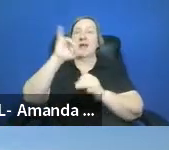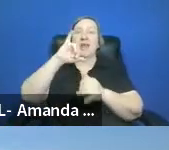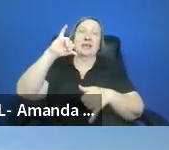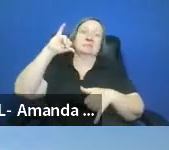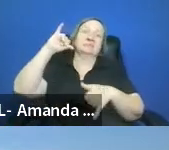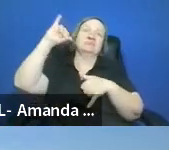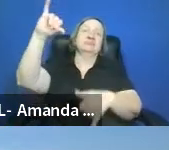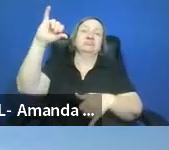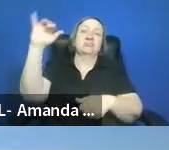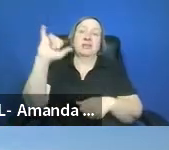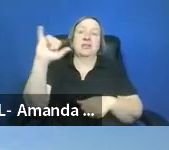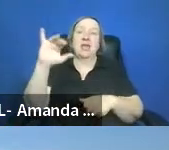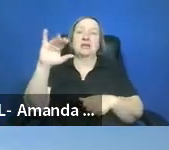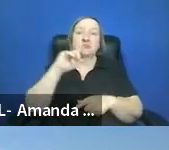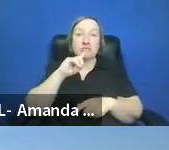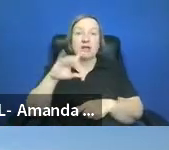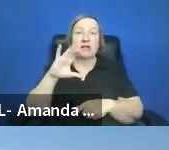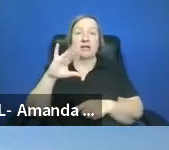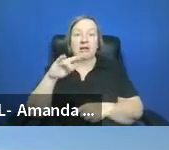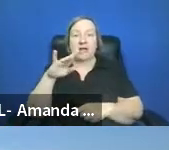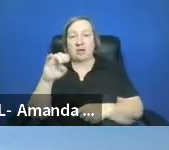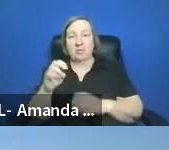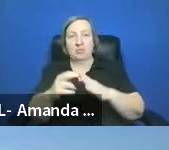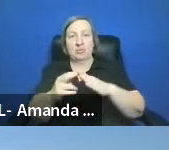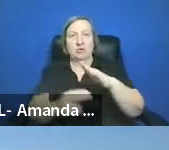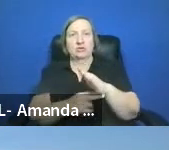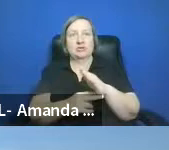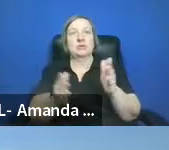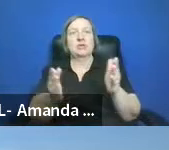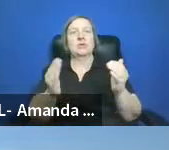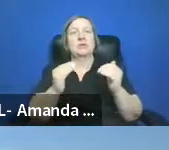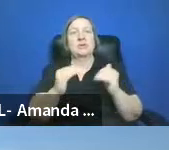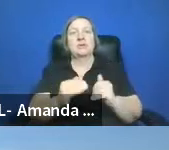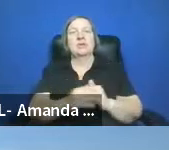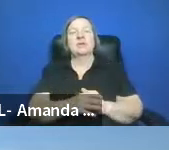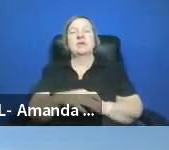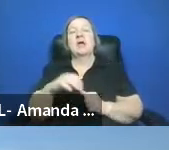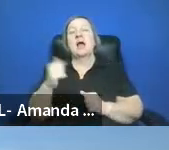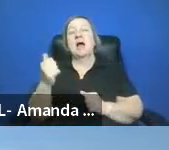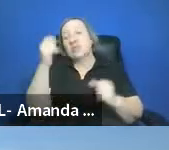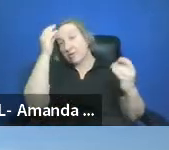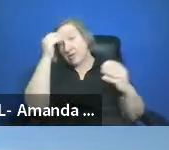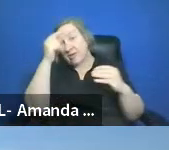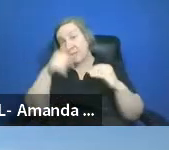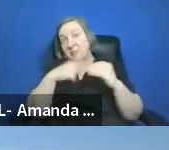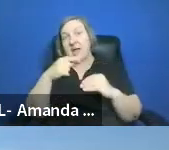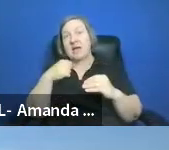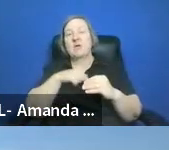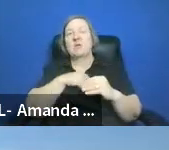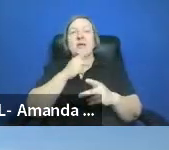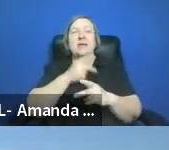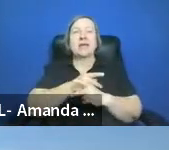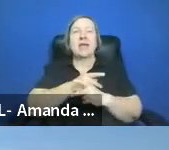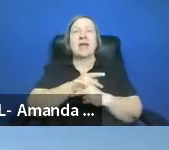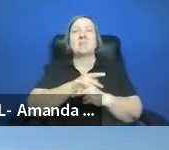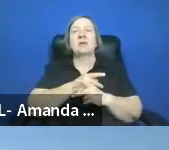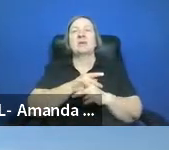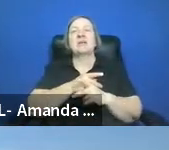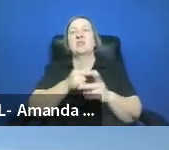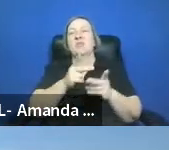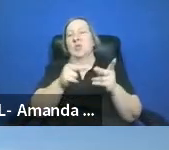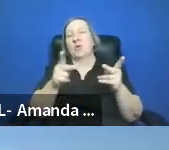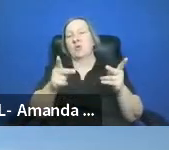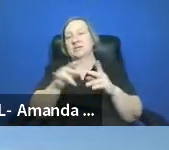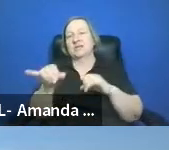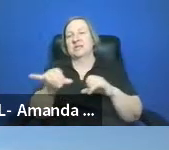stayed structure. Let's go to the next one. And one thing to think about too is we've kept the pier locations in the same spot. This